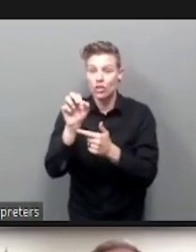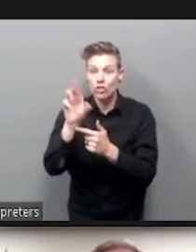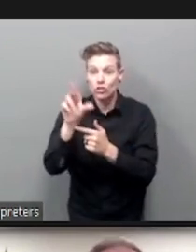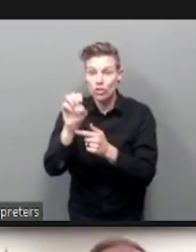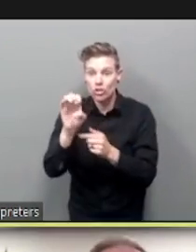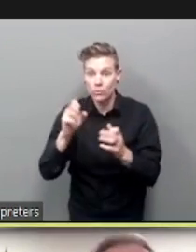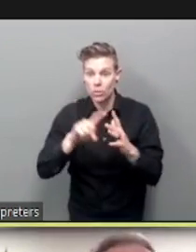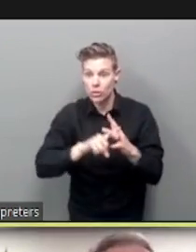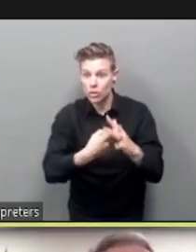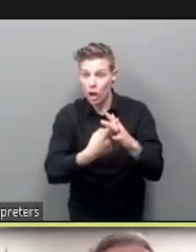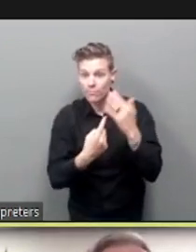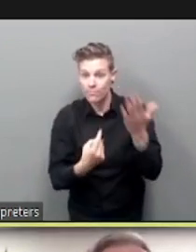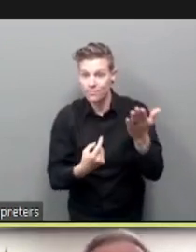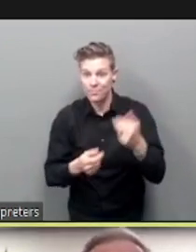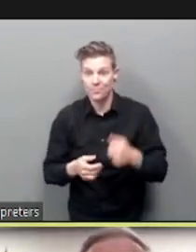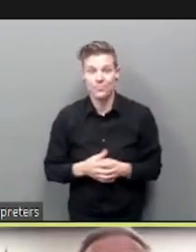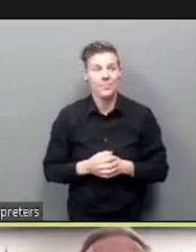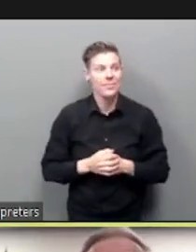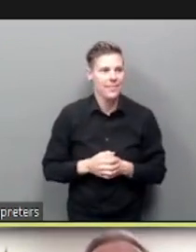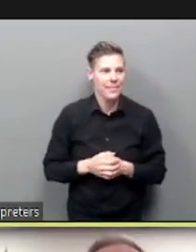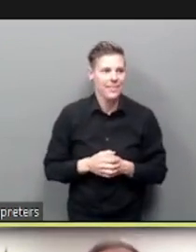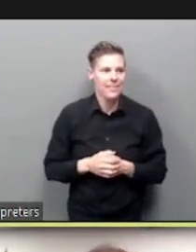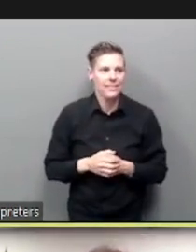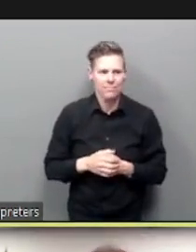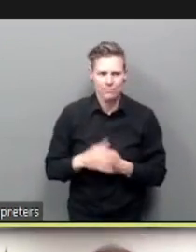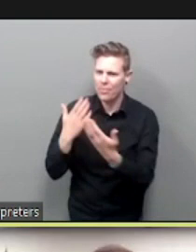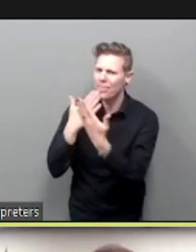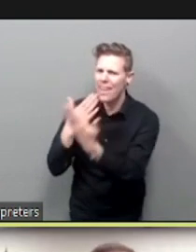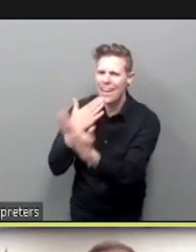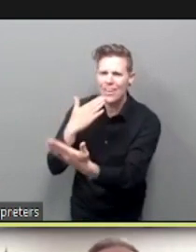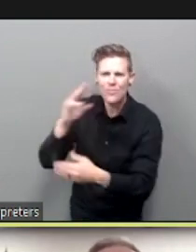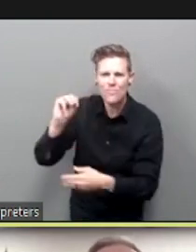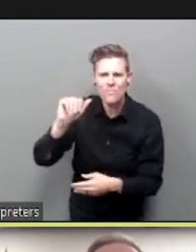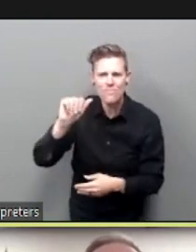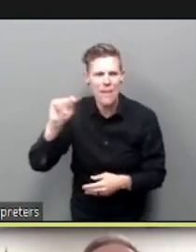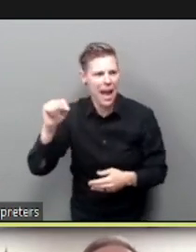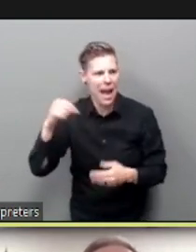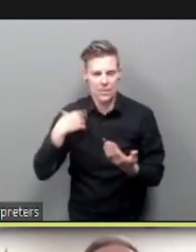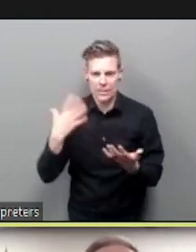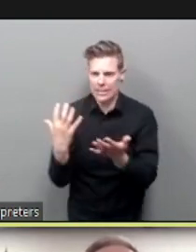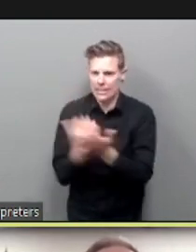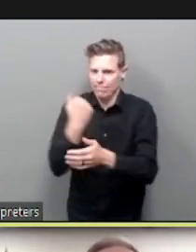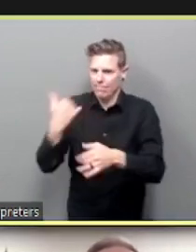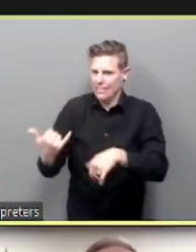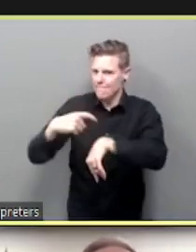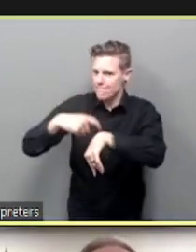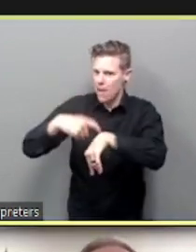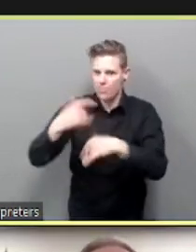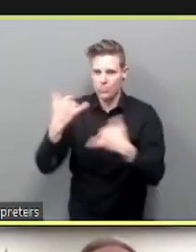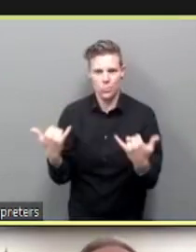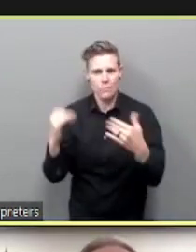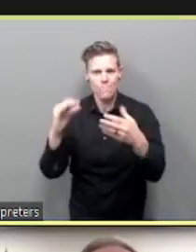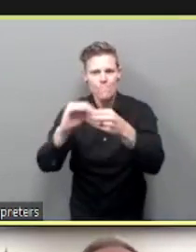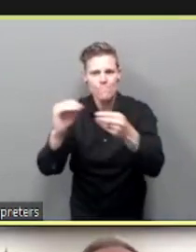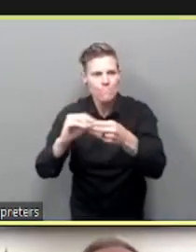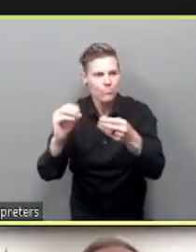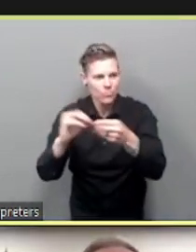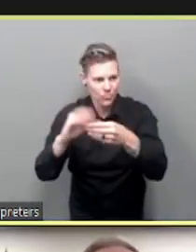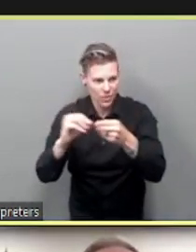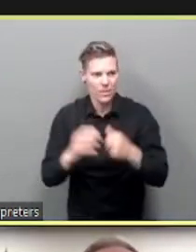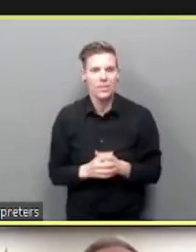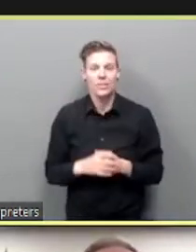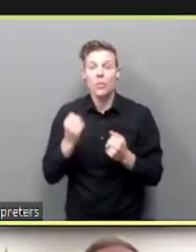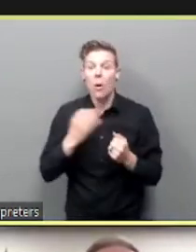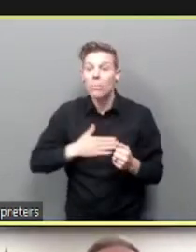Yes, well, thank you, Matt. It's great to be back on our regular time and day. If we could spotlight the ASL interpreters as